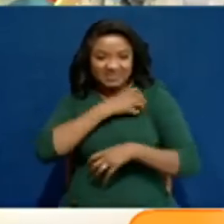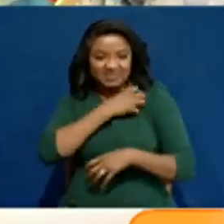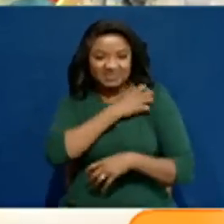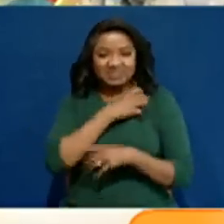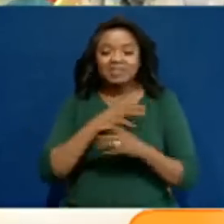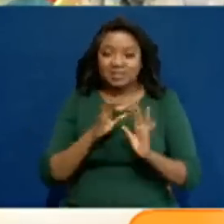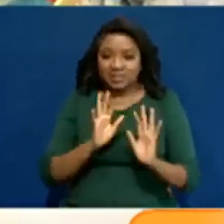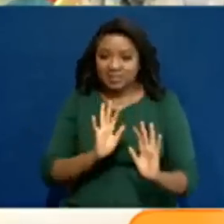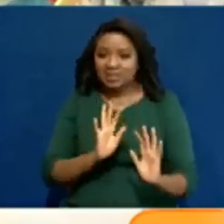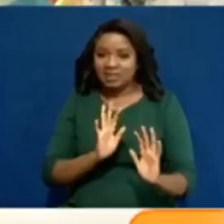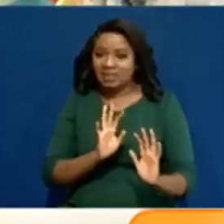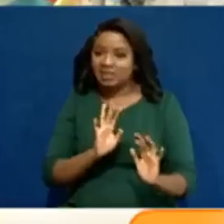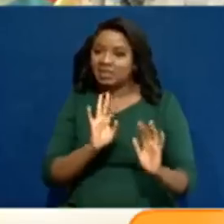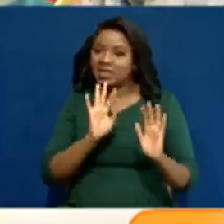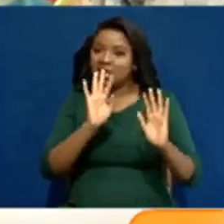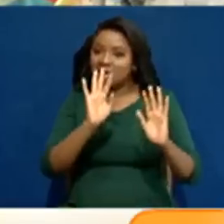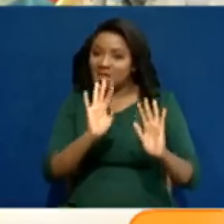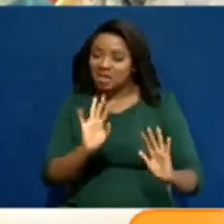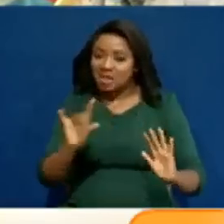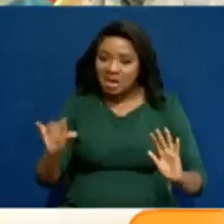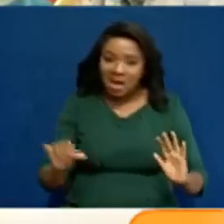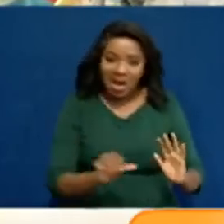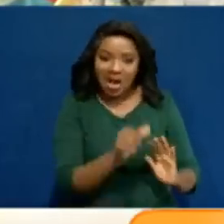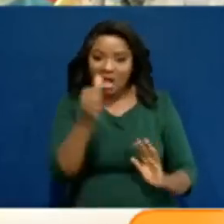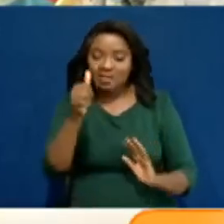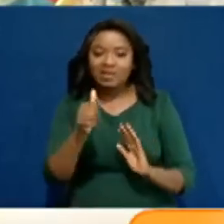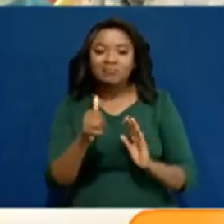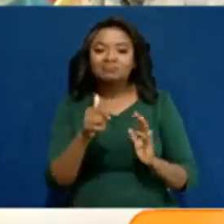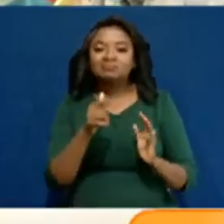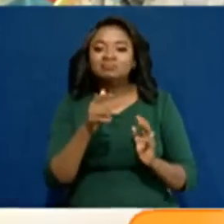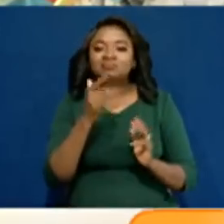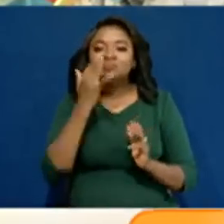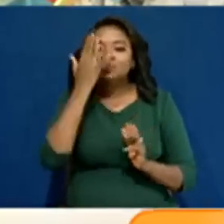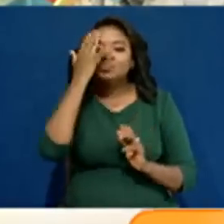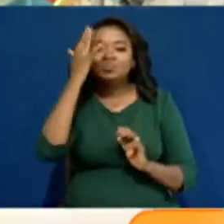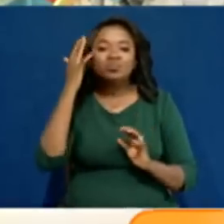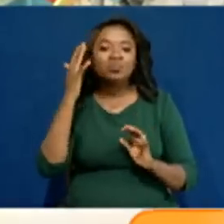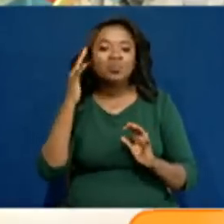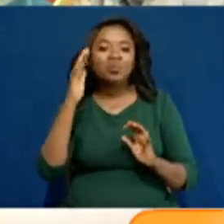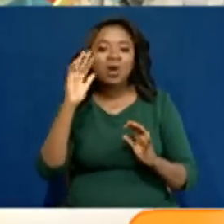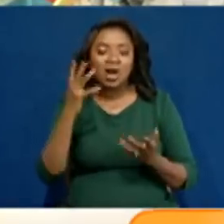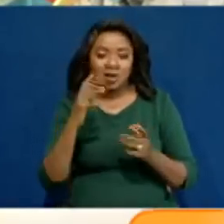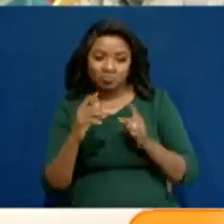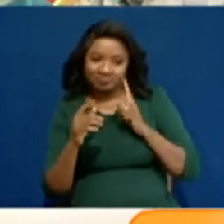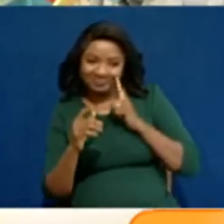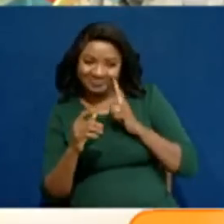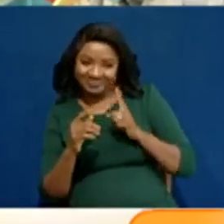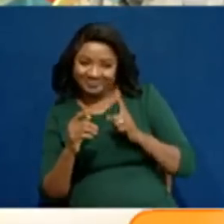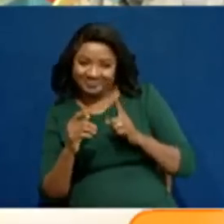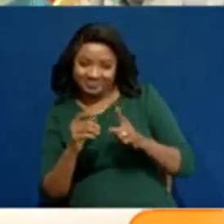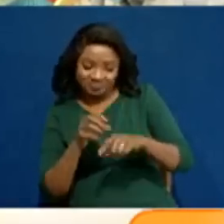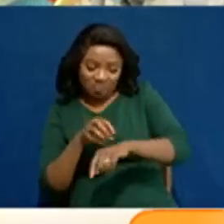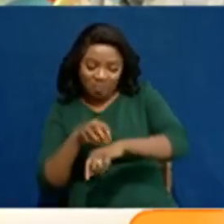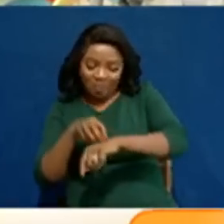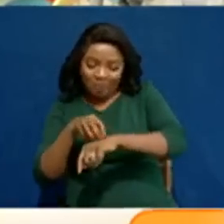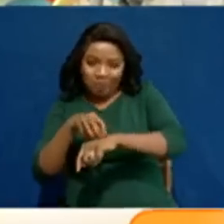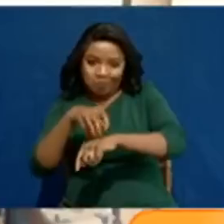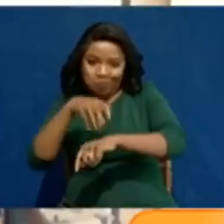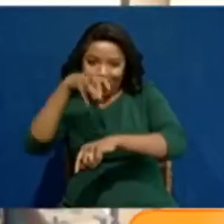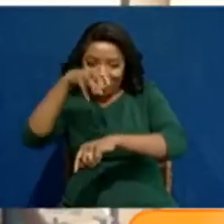that is normally used to classify Mpox is the lesions that somebody has that are big and they have